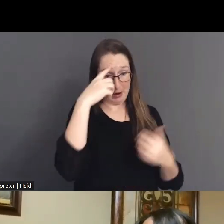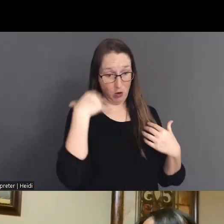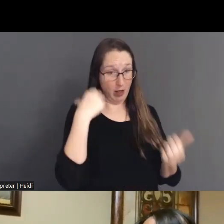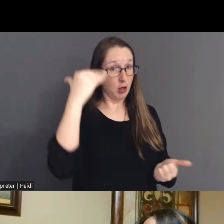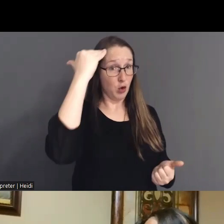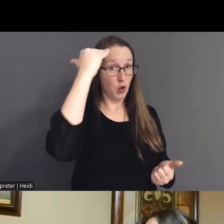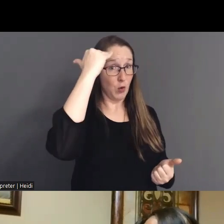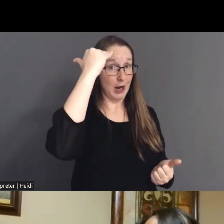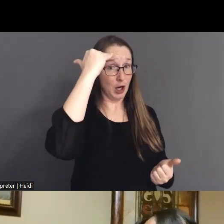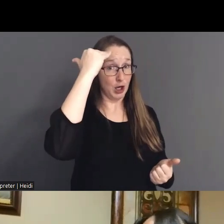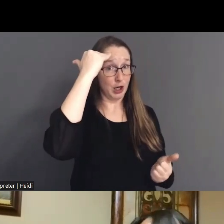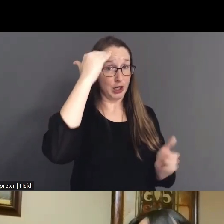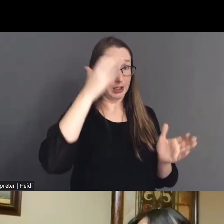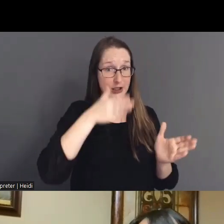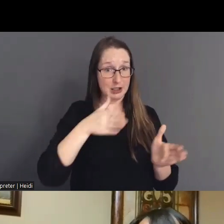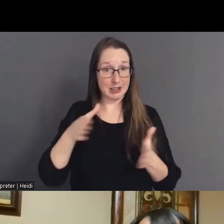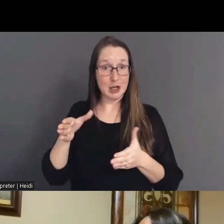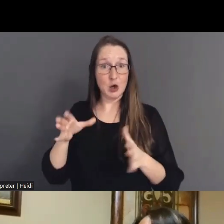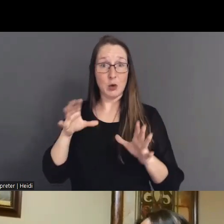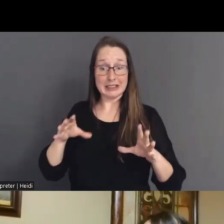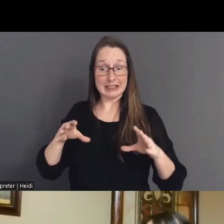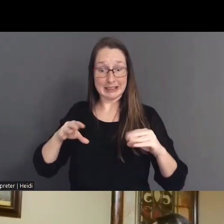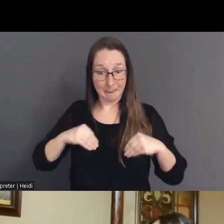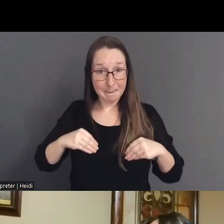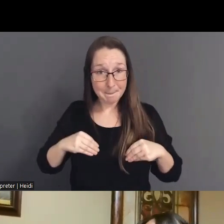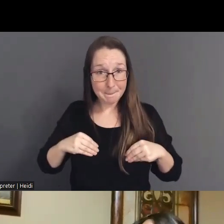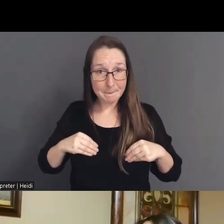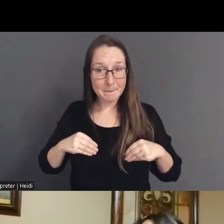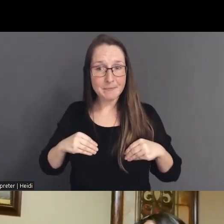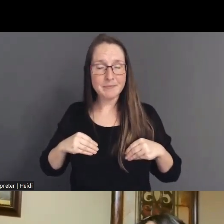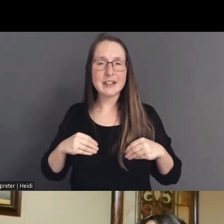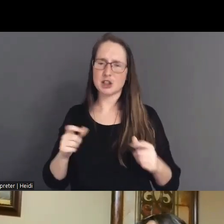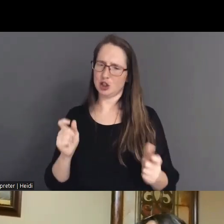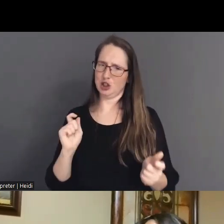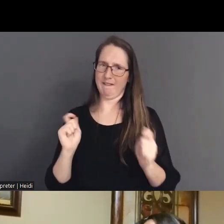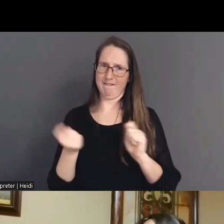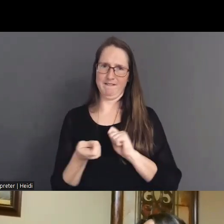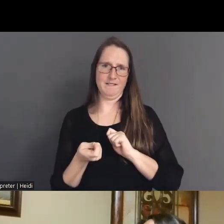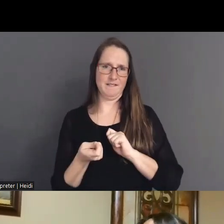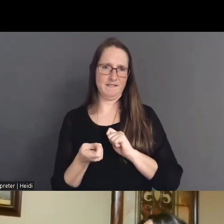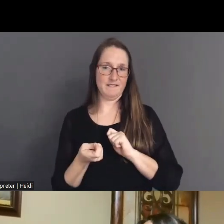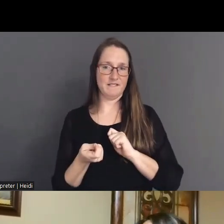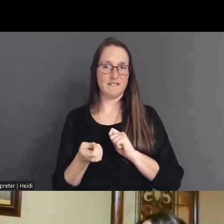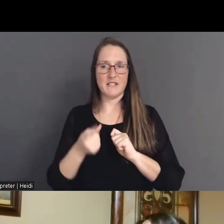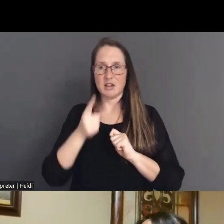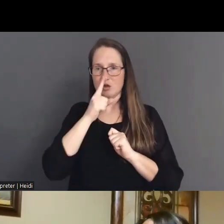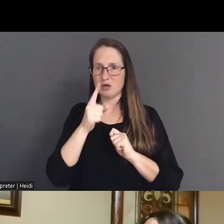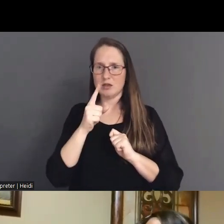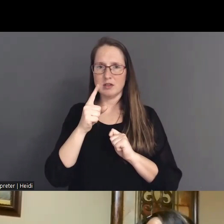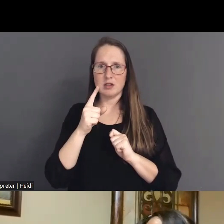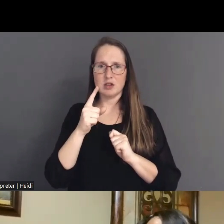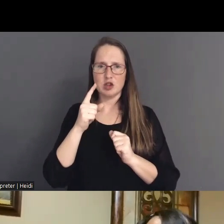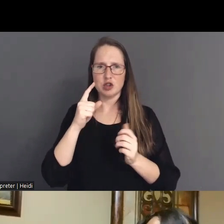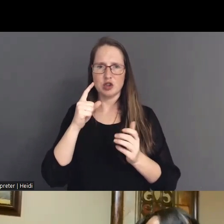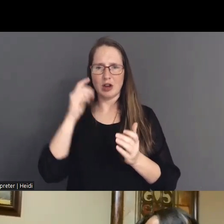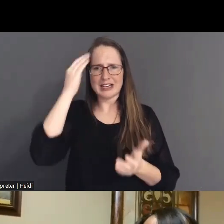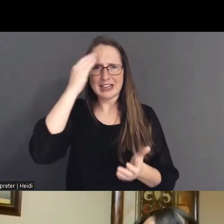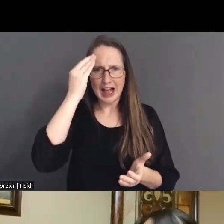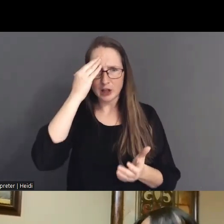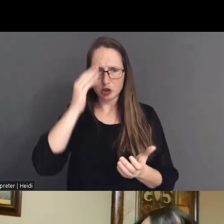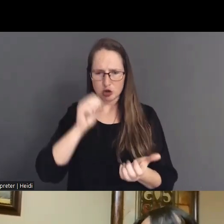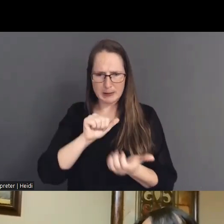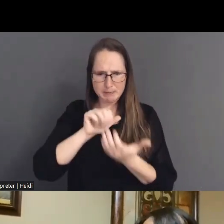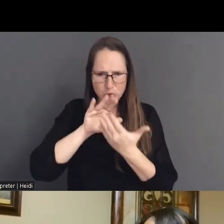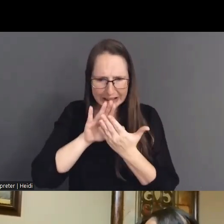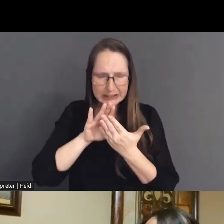awareness to mental health acceptance, it's a shift. And it's towards acknowledging, you're embracing, you're understanding